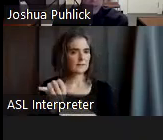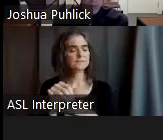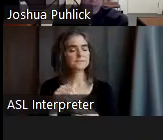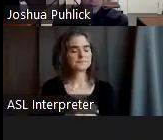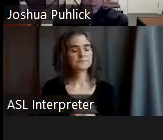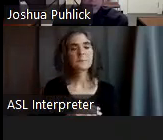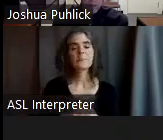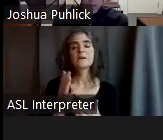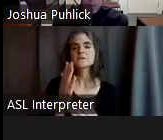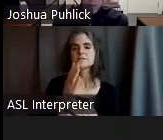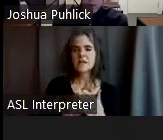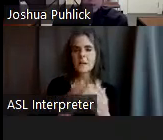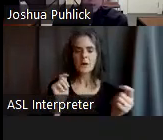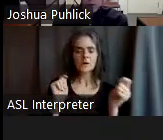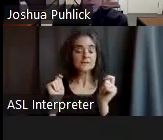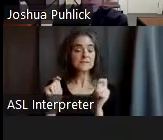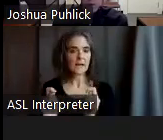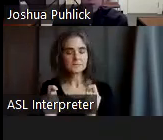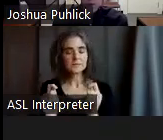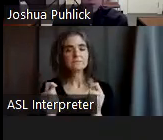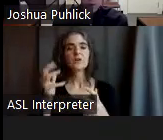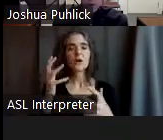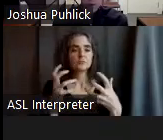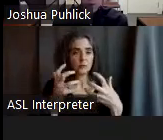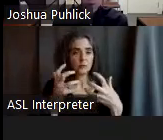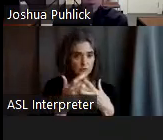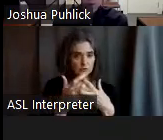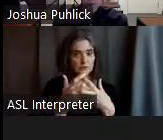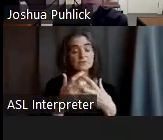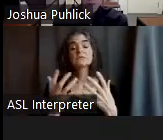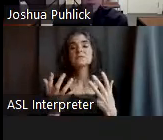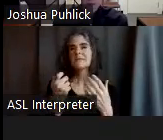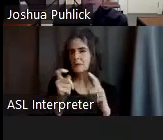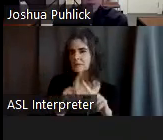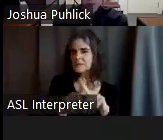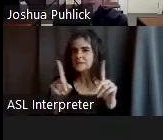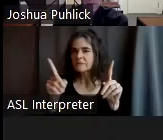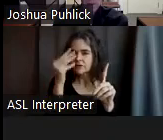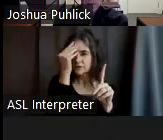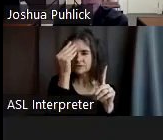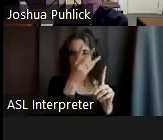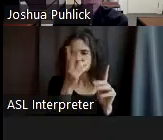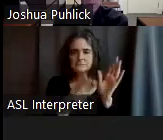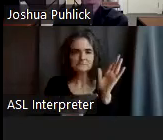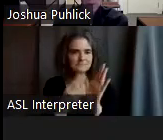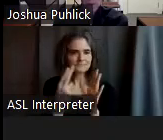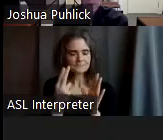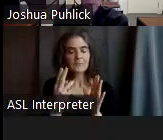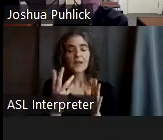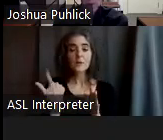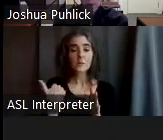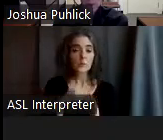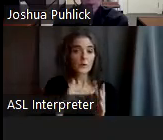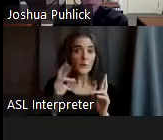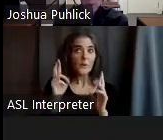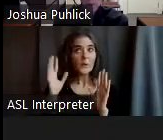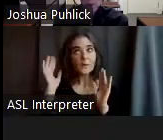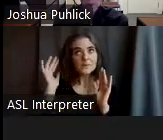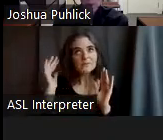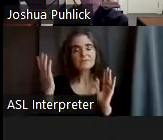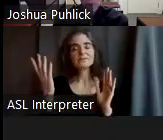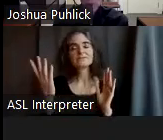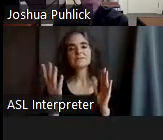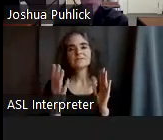Some of these adaptive approaches are a little different, and we're hoping to